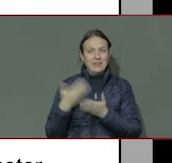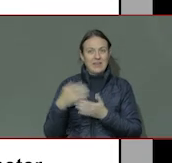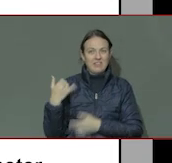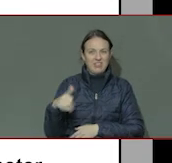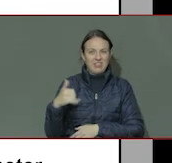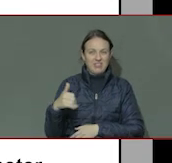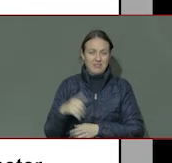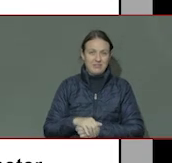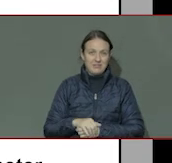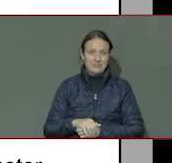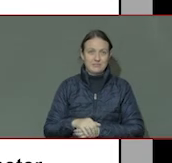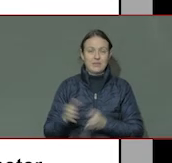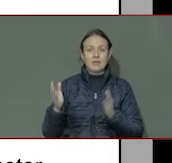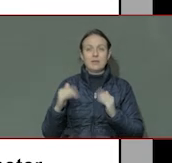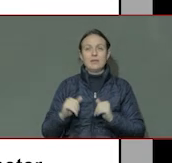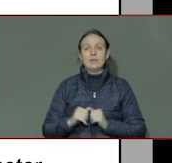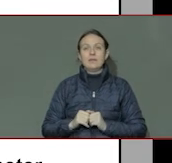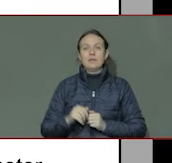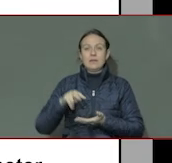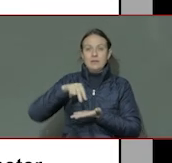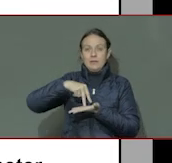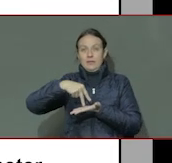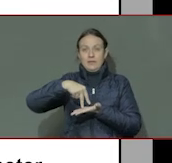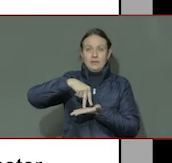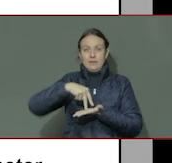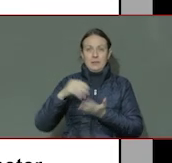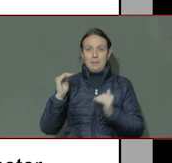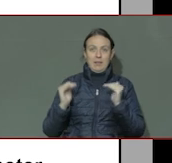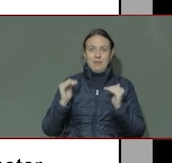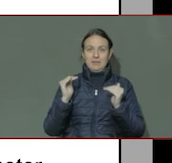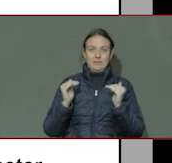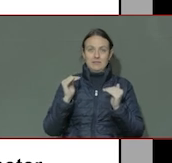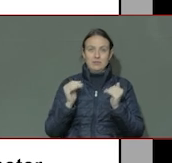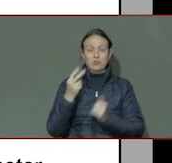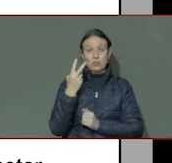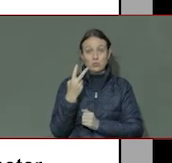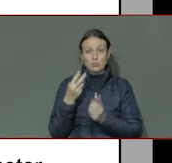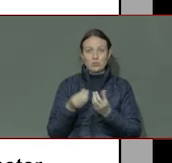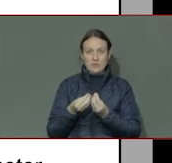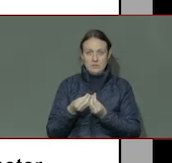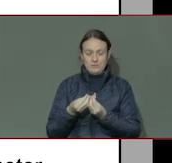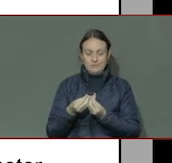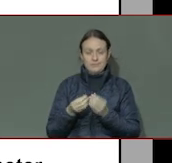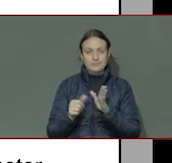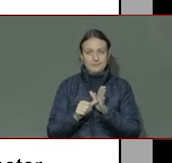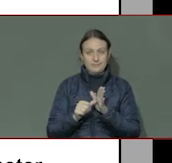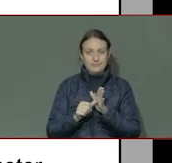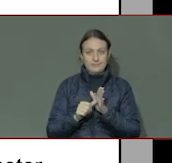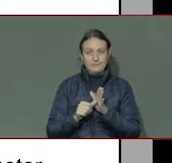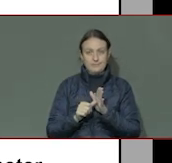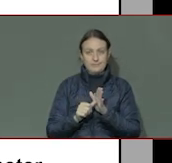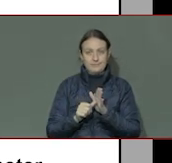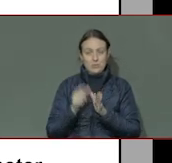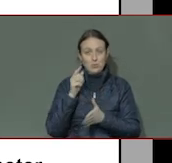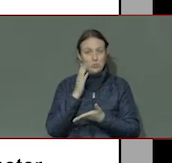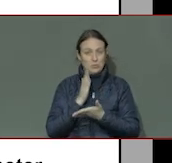Balance, of course, we are going to have two different things there. So please make sure that